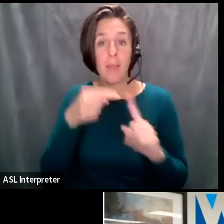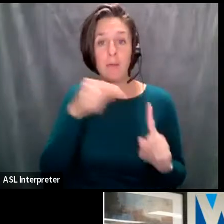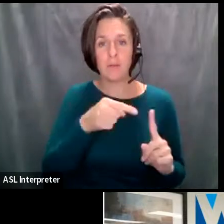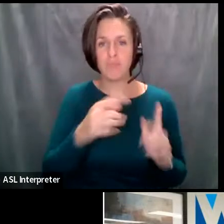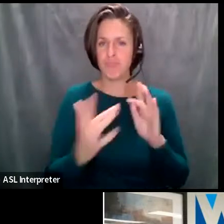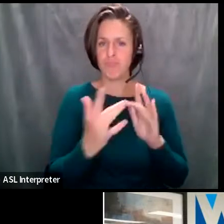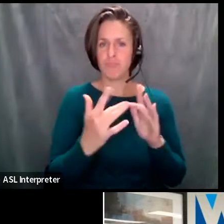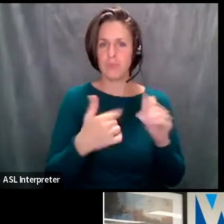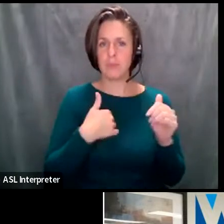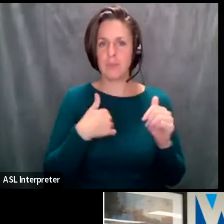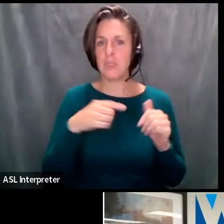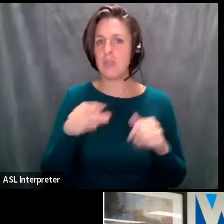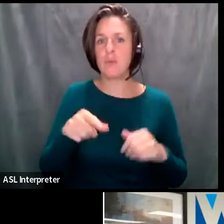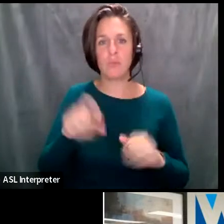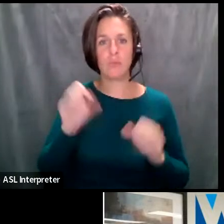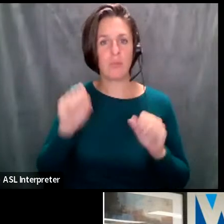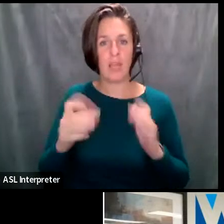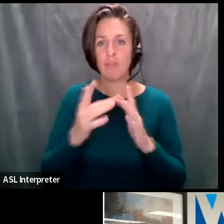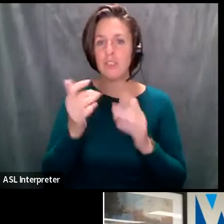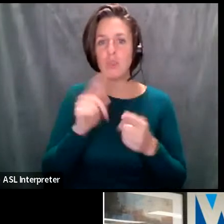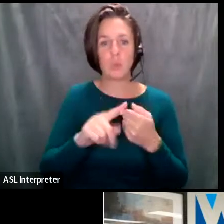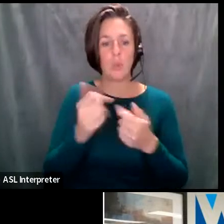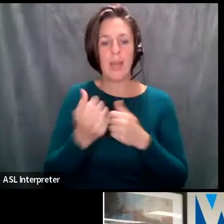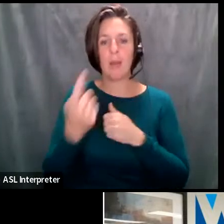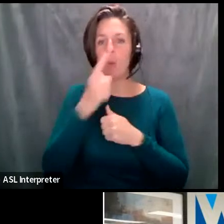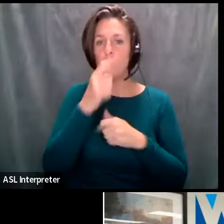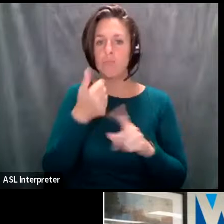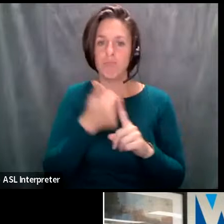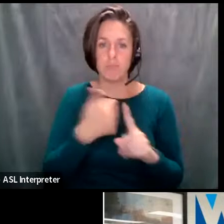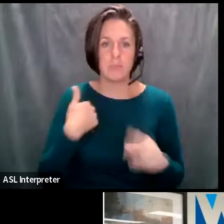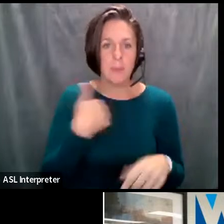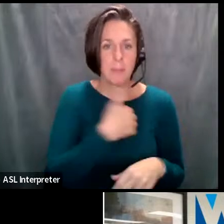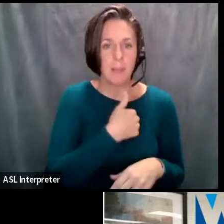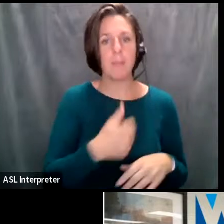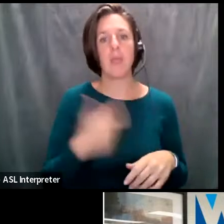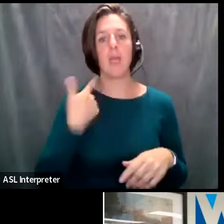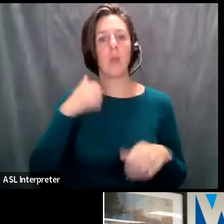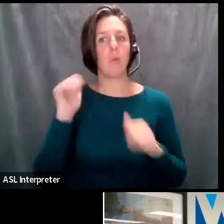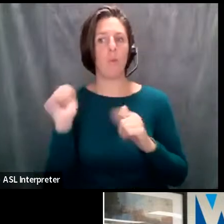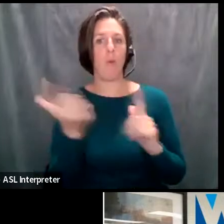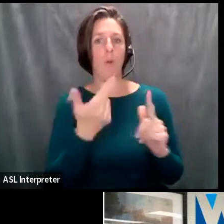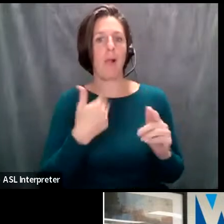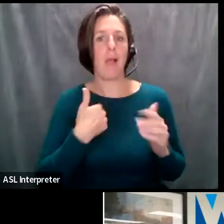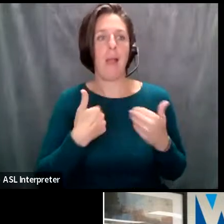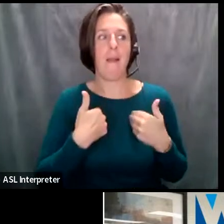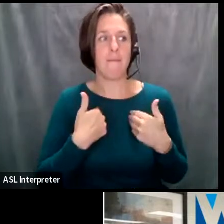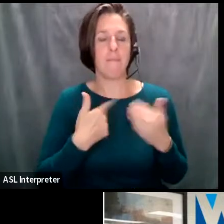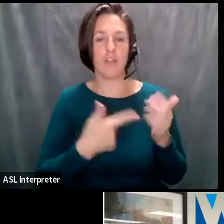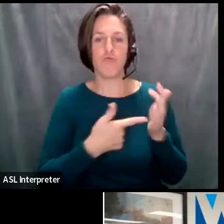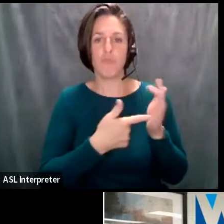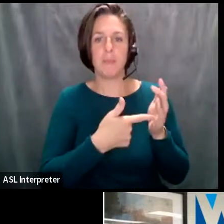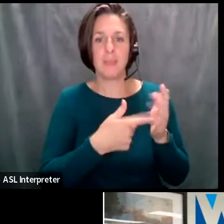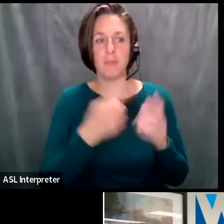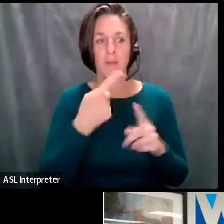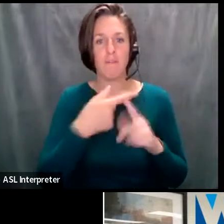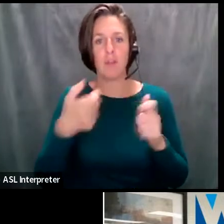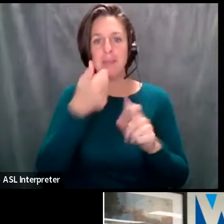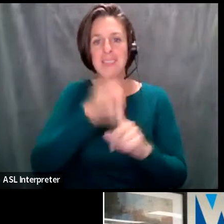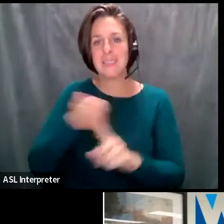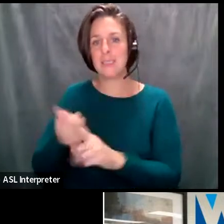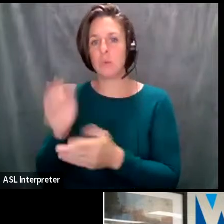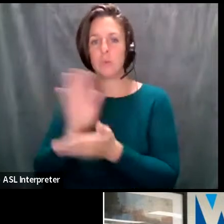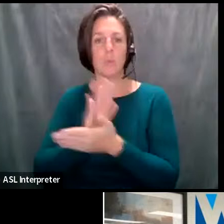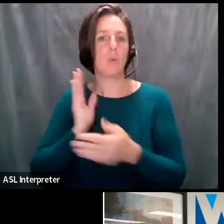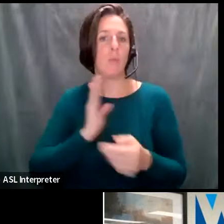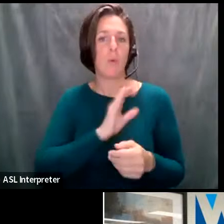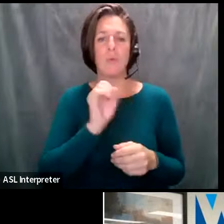you can reach out to anybody that is a member. We all have representatives from each school board. So please, like, if